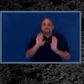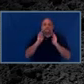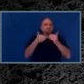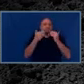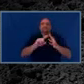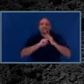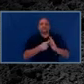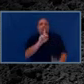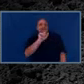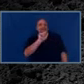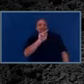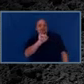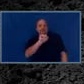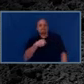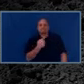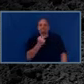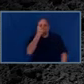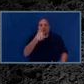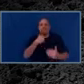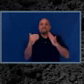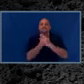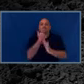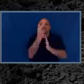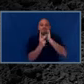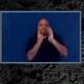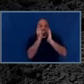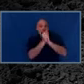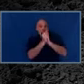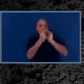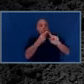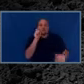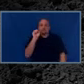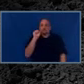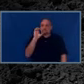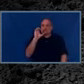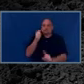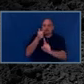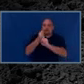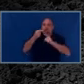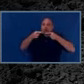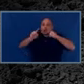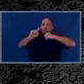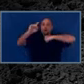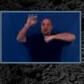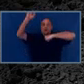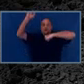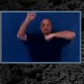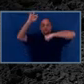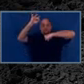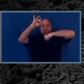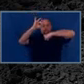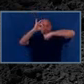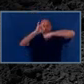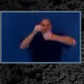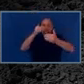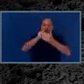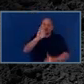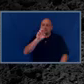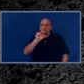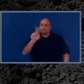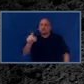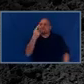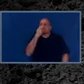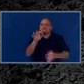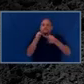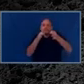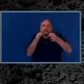I understand there's a new video taken by the spacecraft as it actually descended to the surface of asteroid Bennu. Could you walk us through